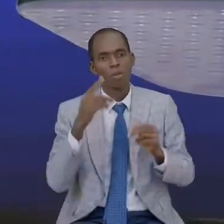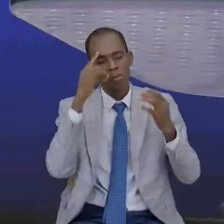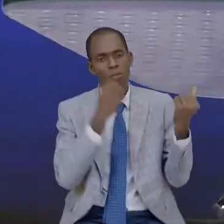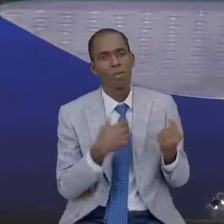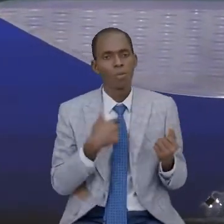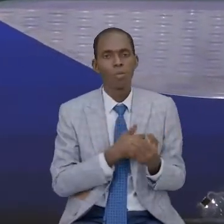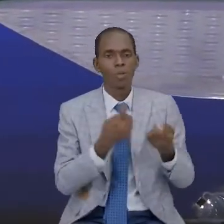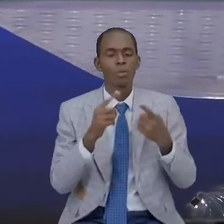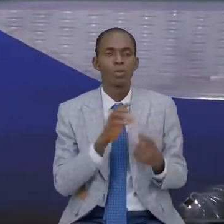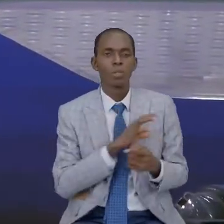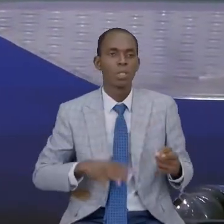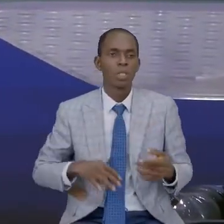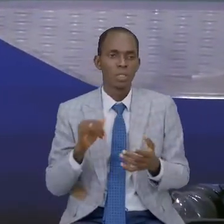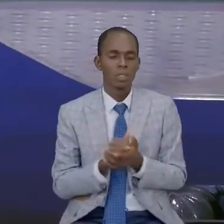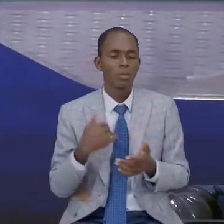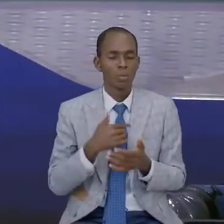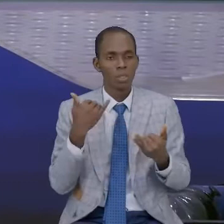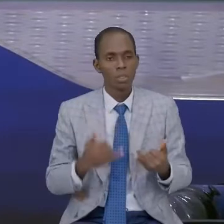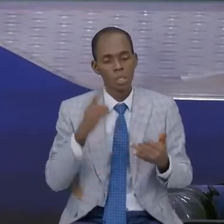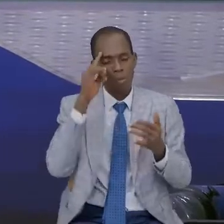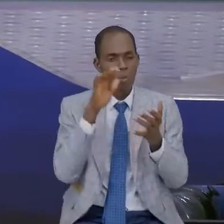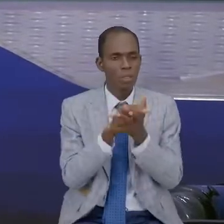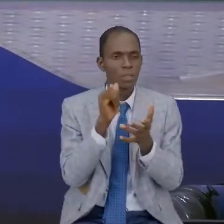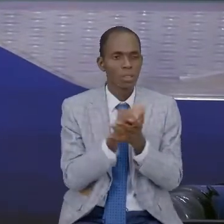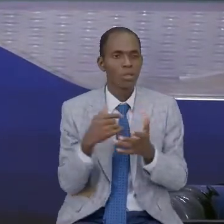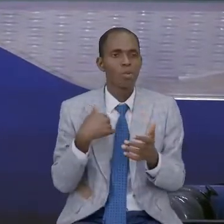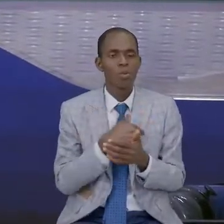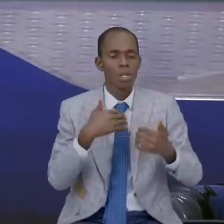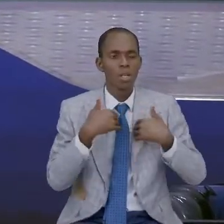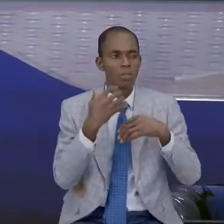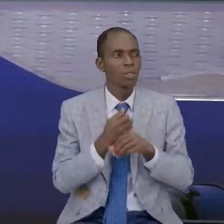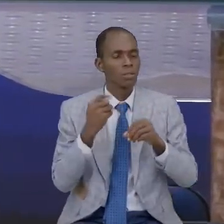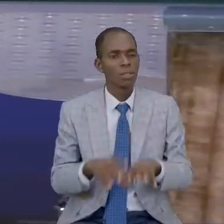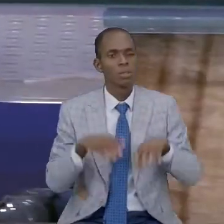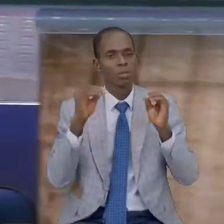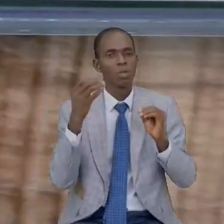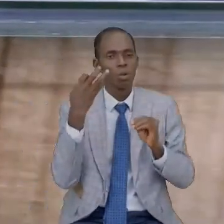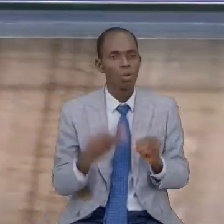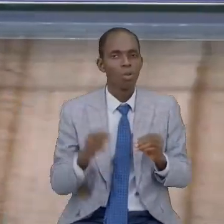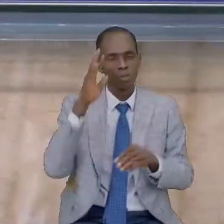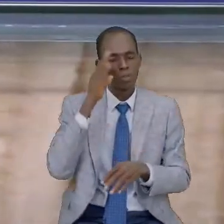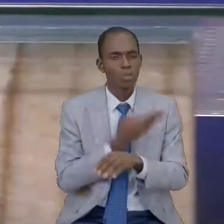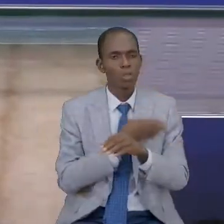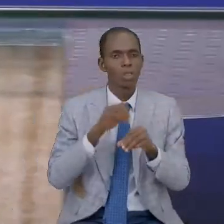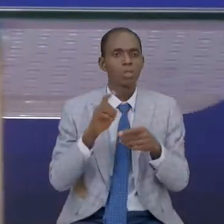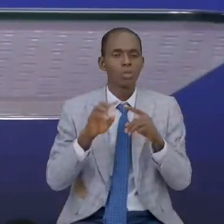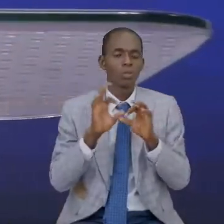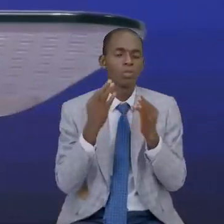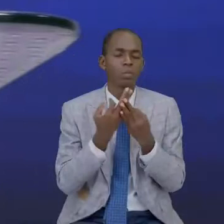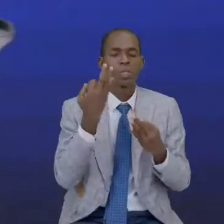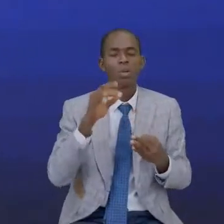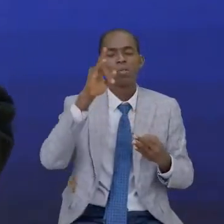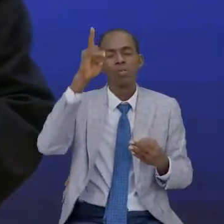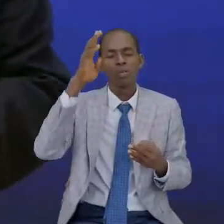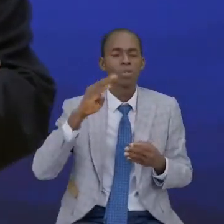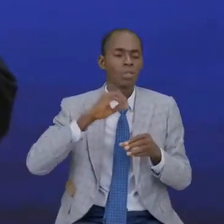that we're redeemed, we have received the adoption of sons into the family of God. In John chapter 1, verse